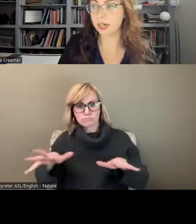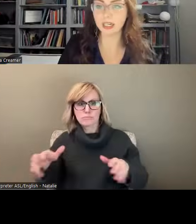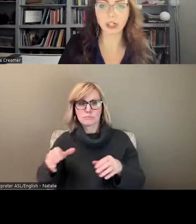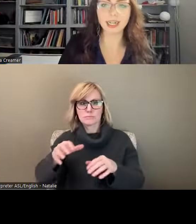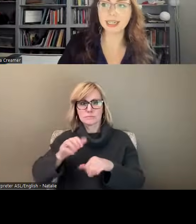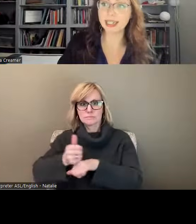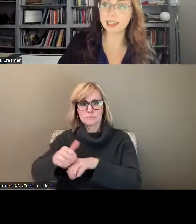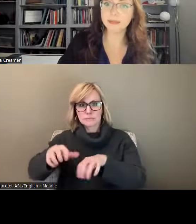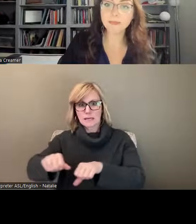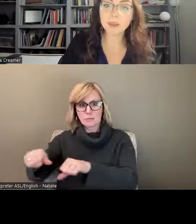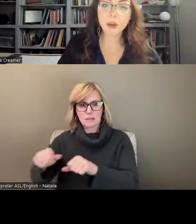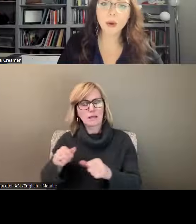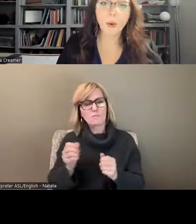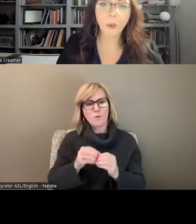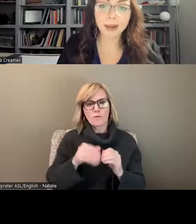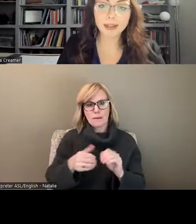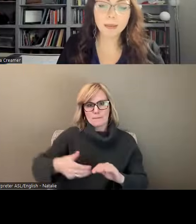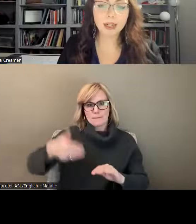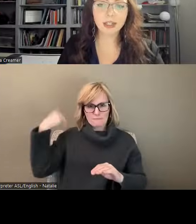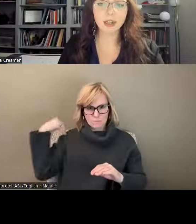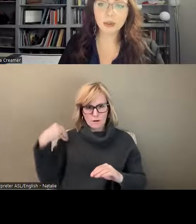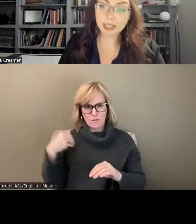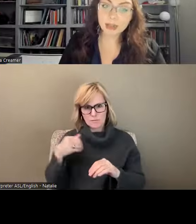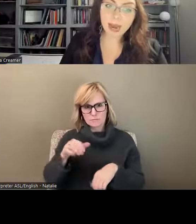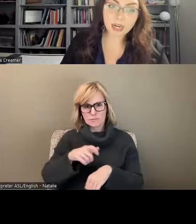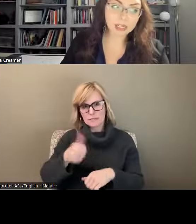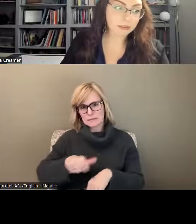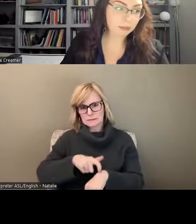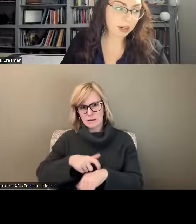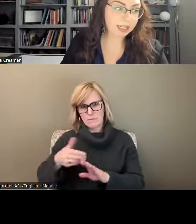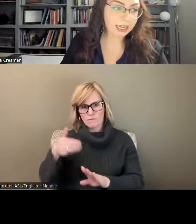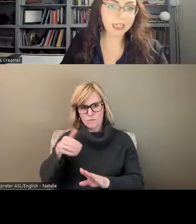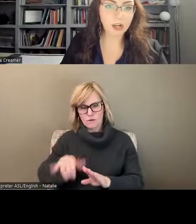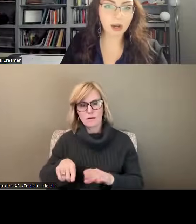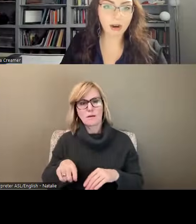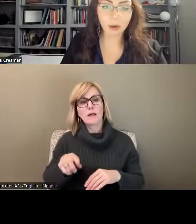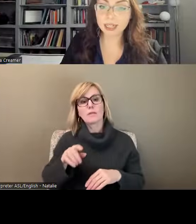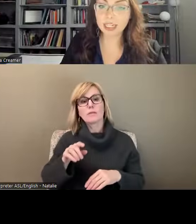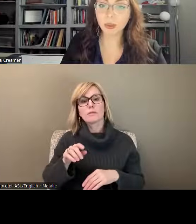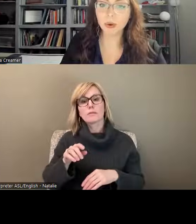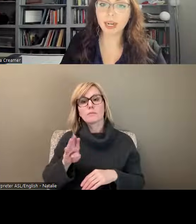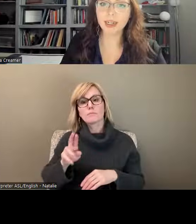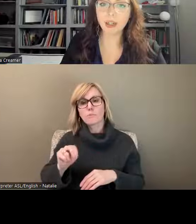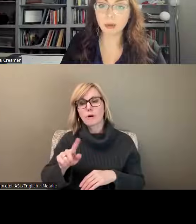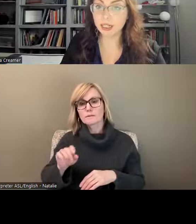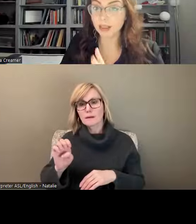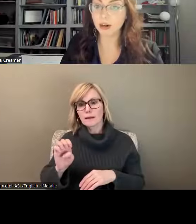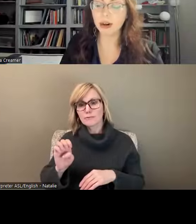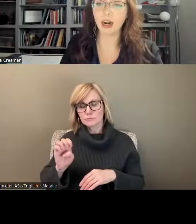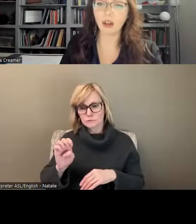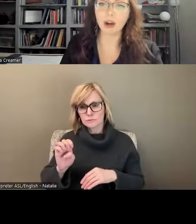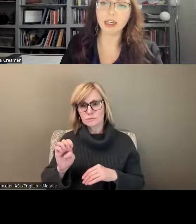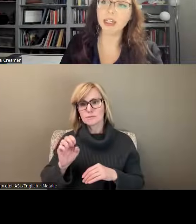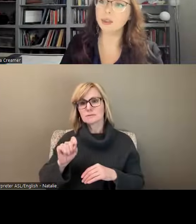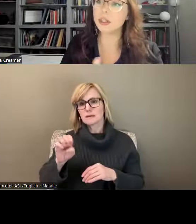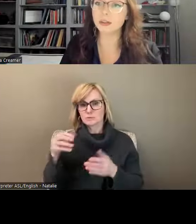of transition had yet seen. When compared to the nucleated patterns of the Bronze Age, where sites were located close together